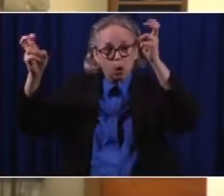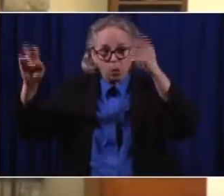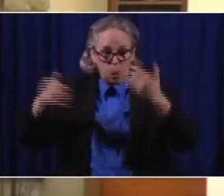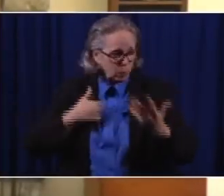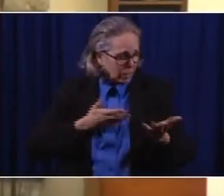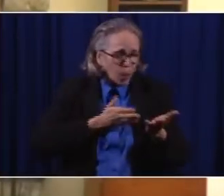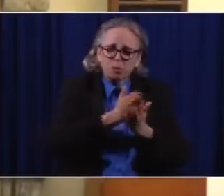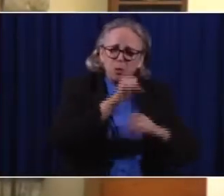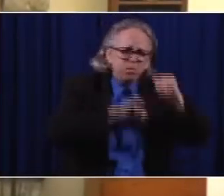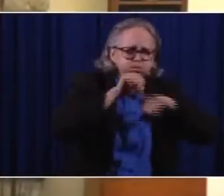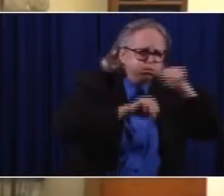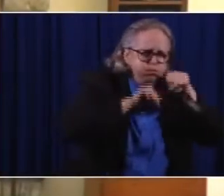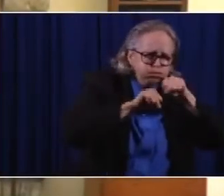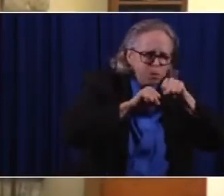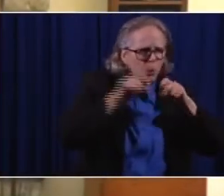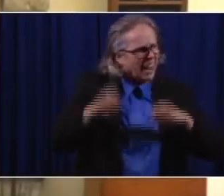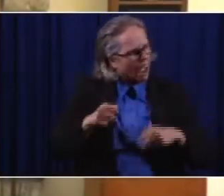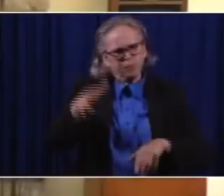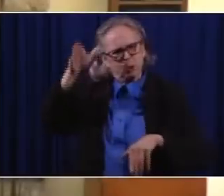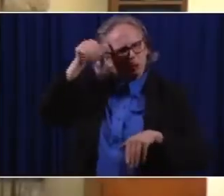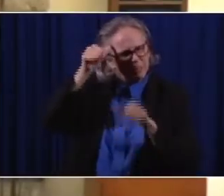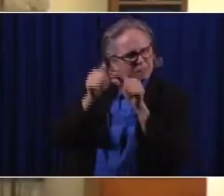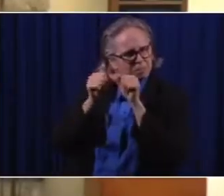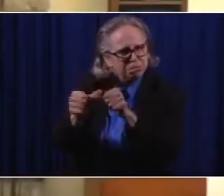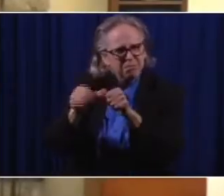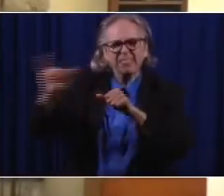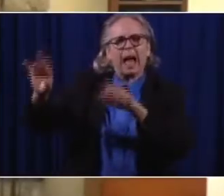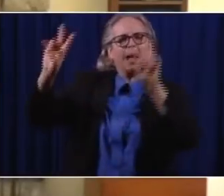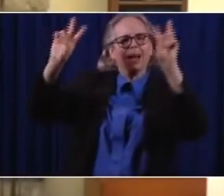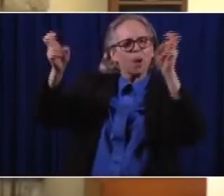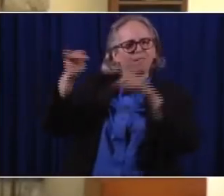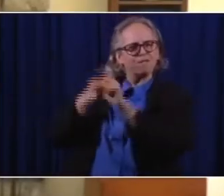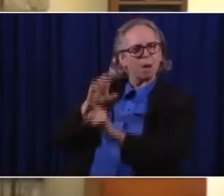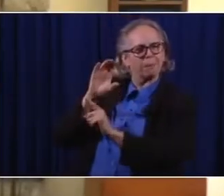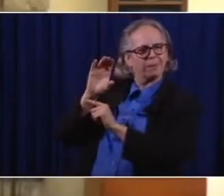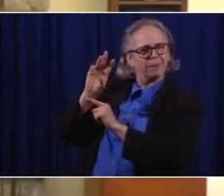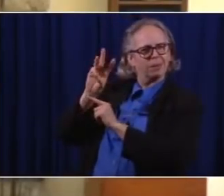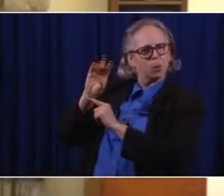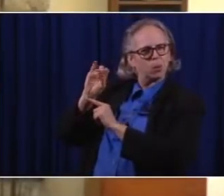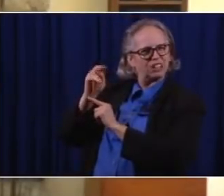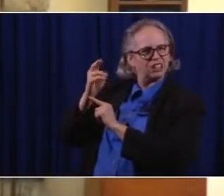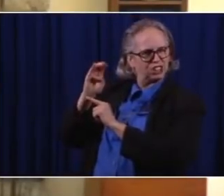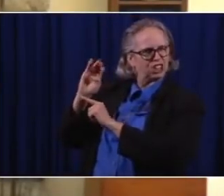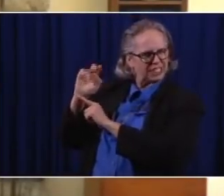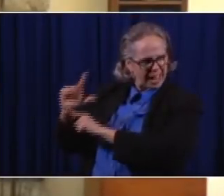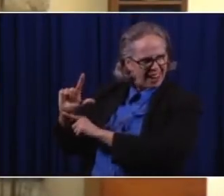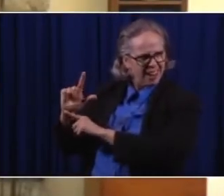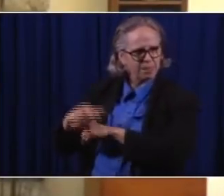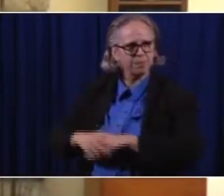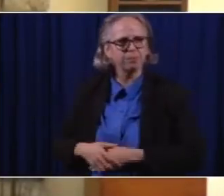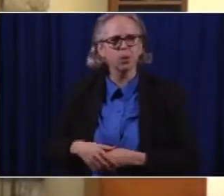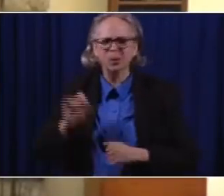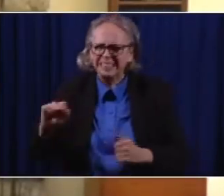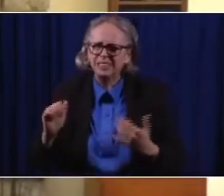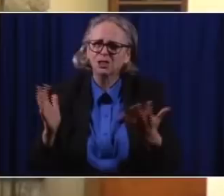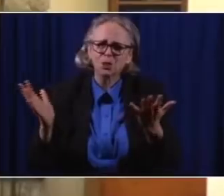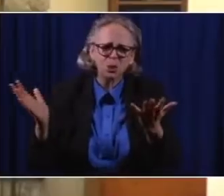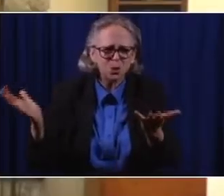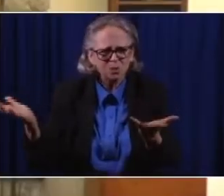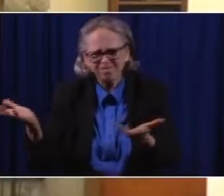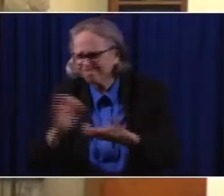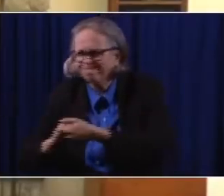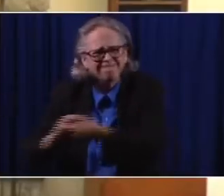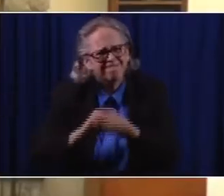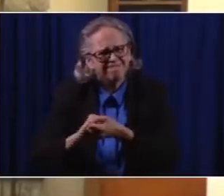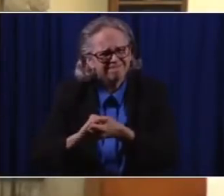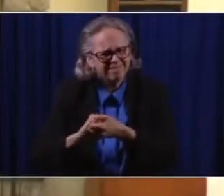do. This is a time when we've got to kind of regroup and say we can get through this.